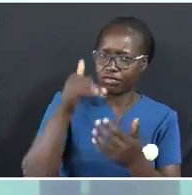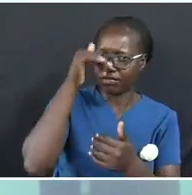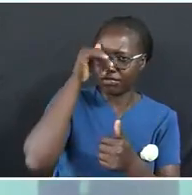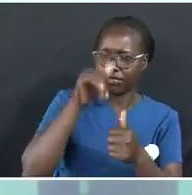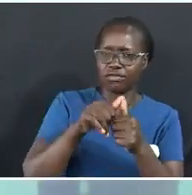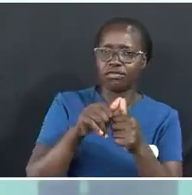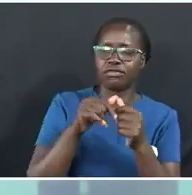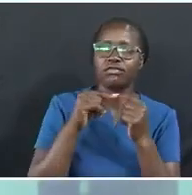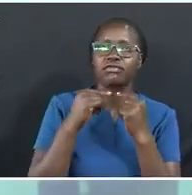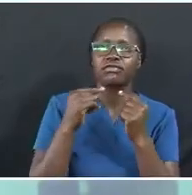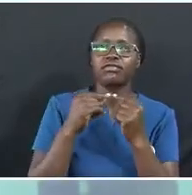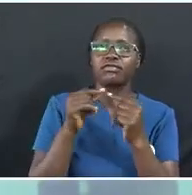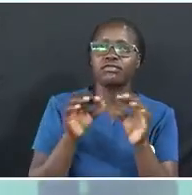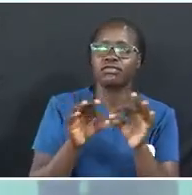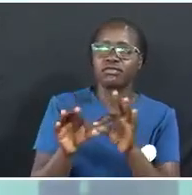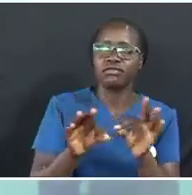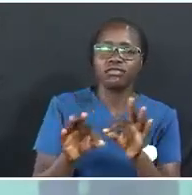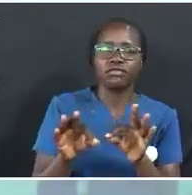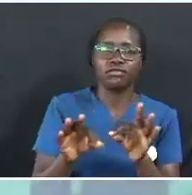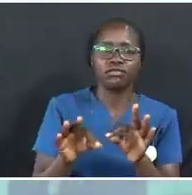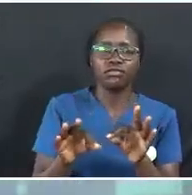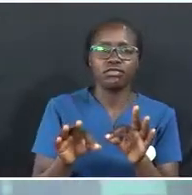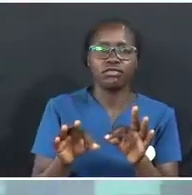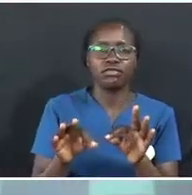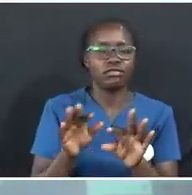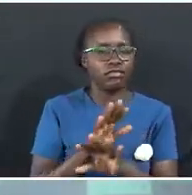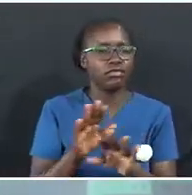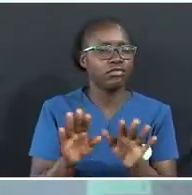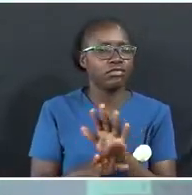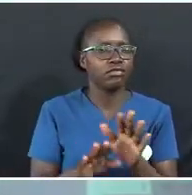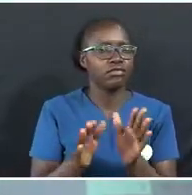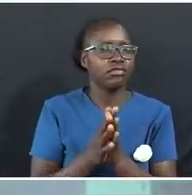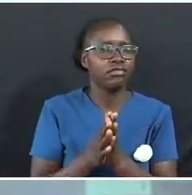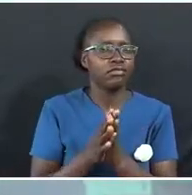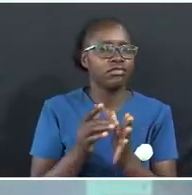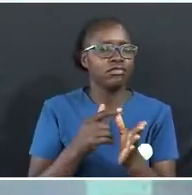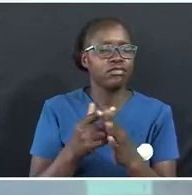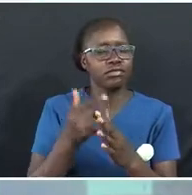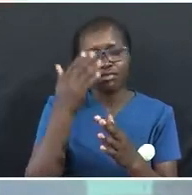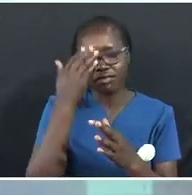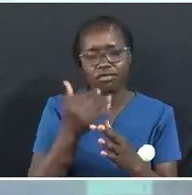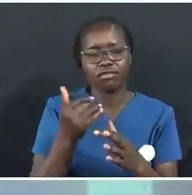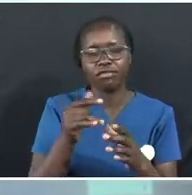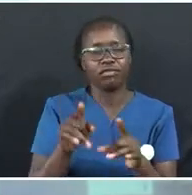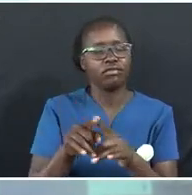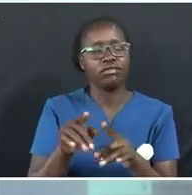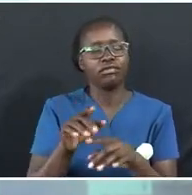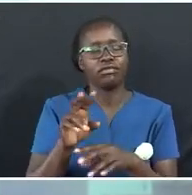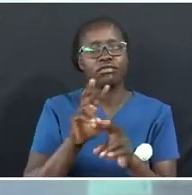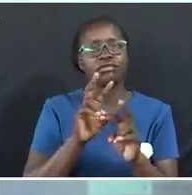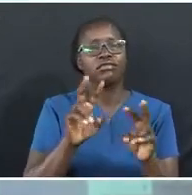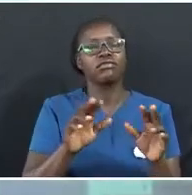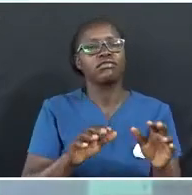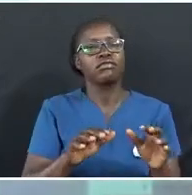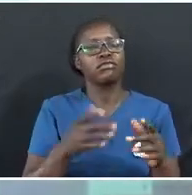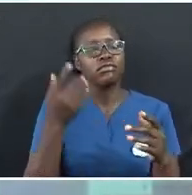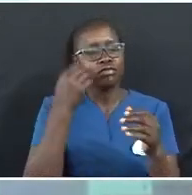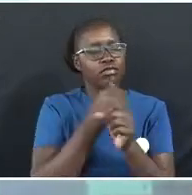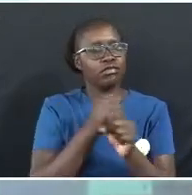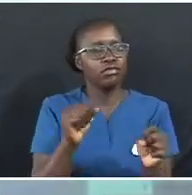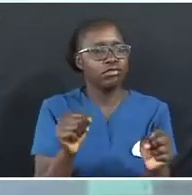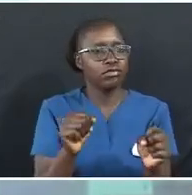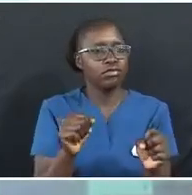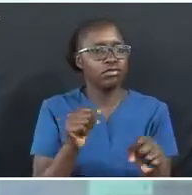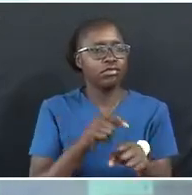past, explaining, you want to explain everything that happened when, why he or she was away. And finally, you eat, you